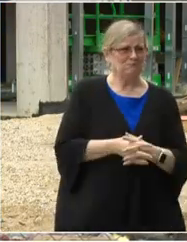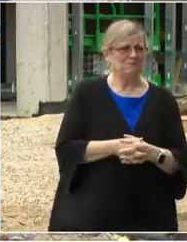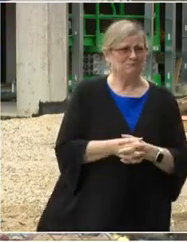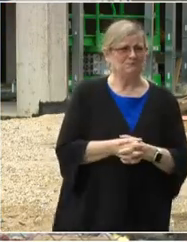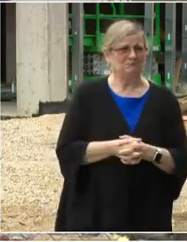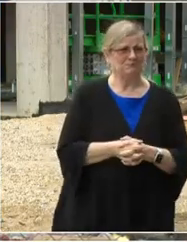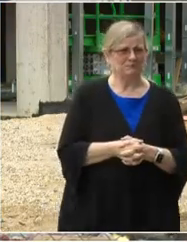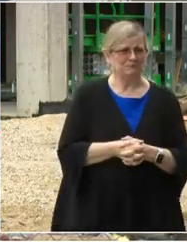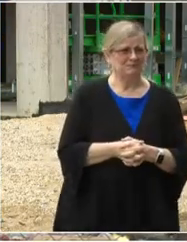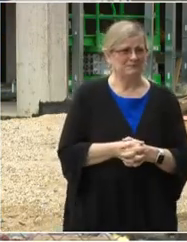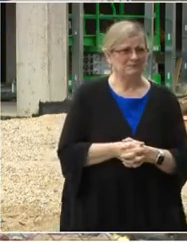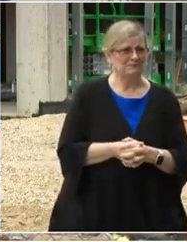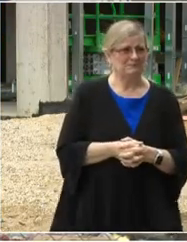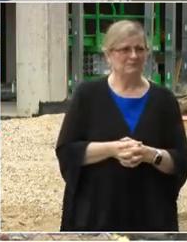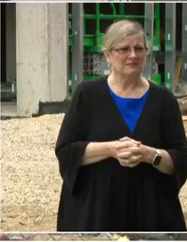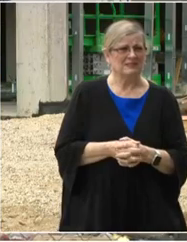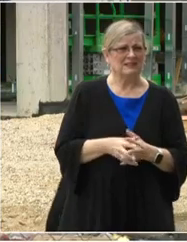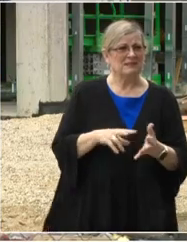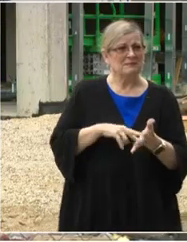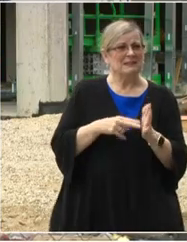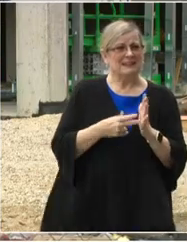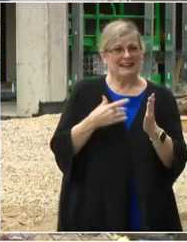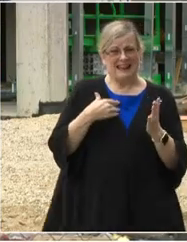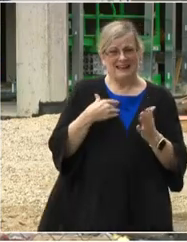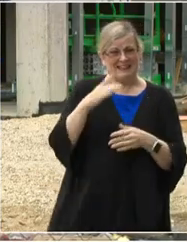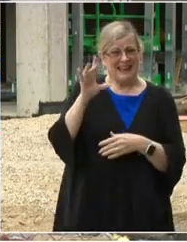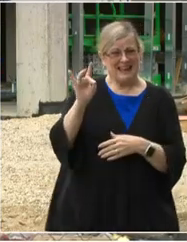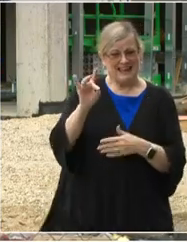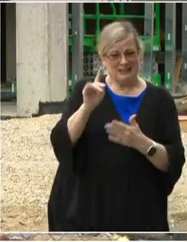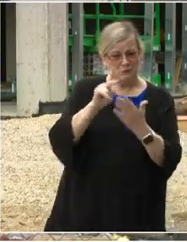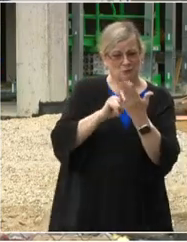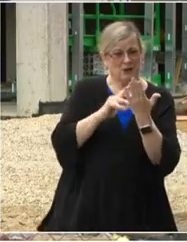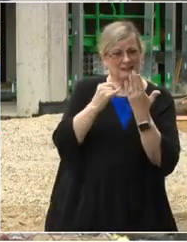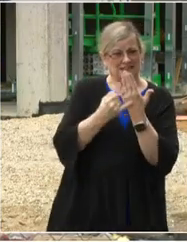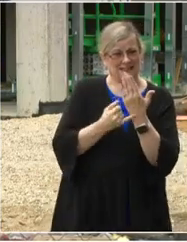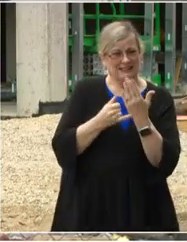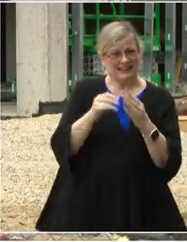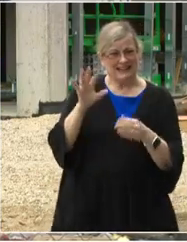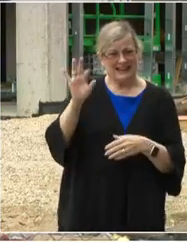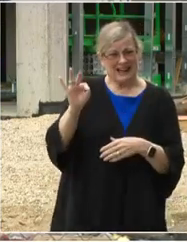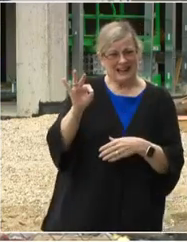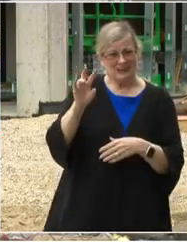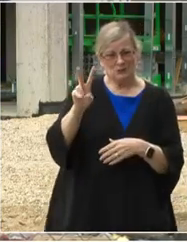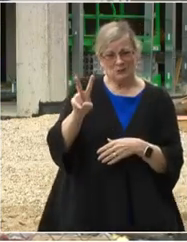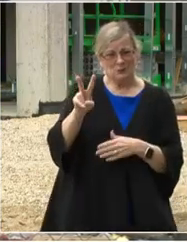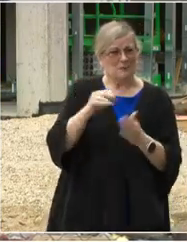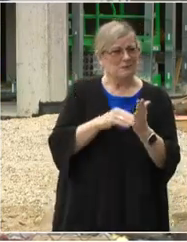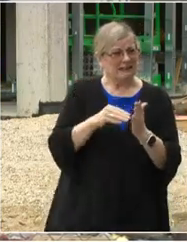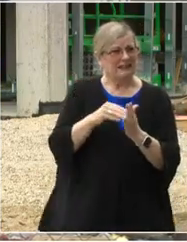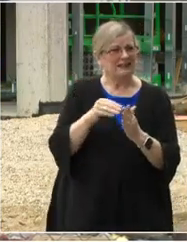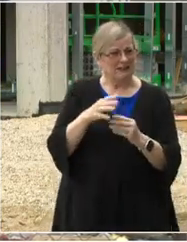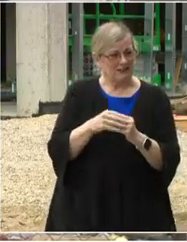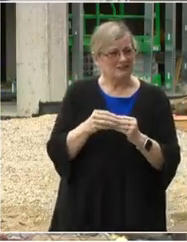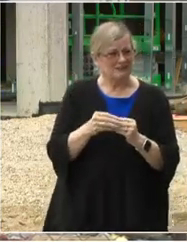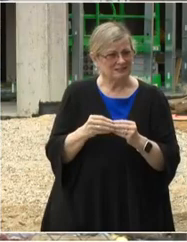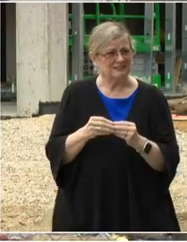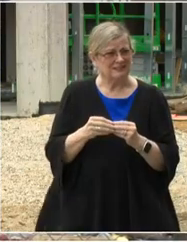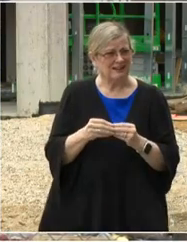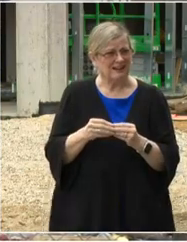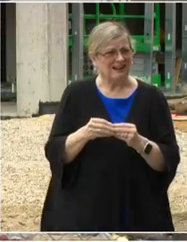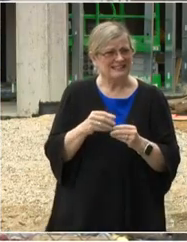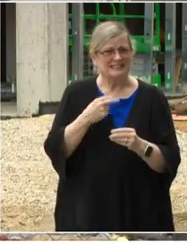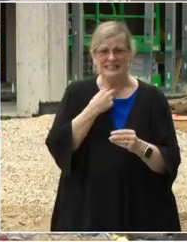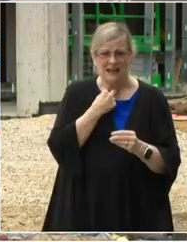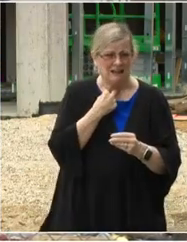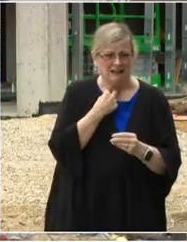That's meaning that there are 8 projects with about $92 million in HBTF that are stuck